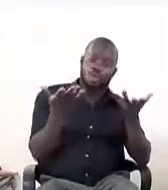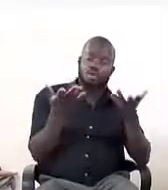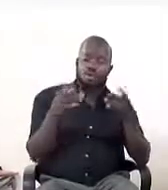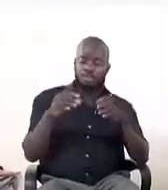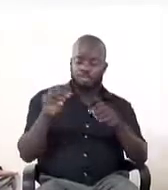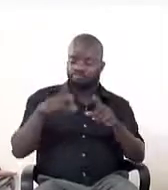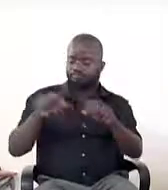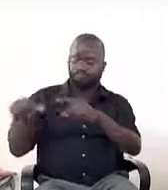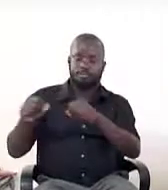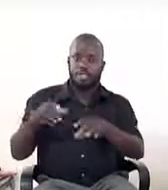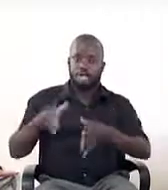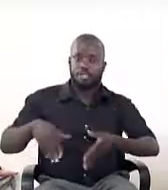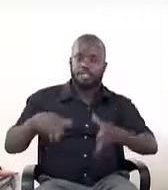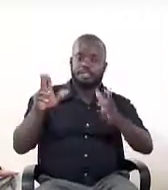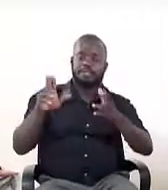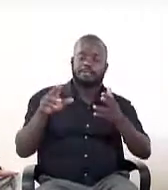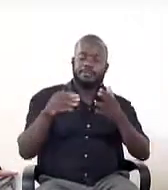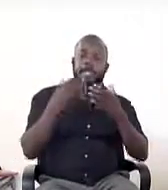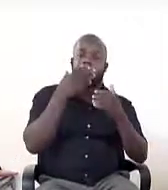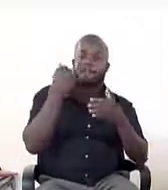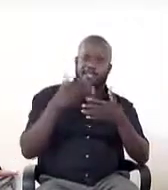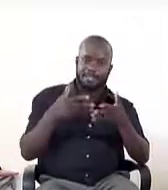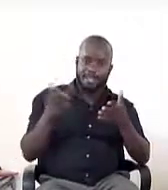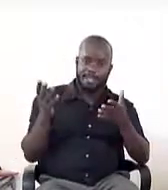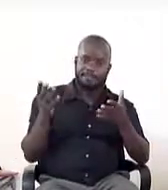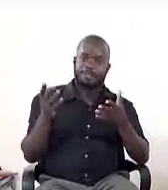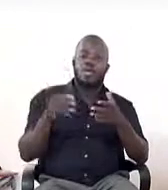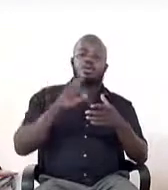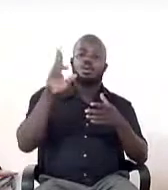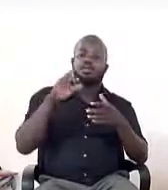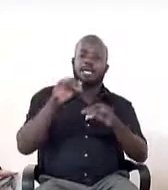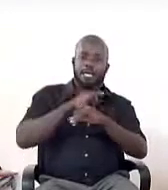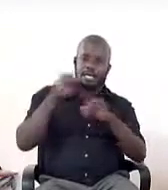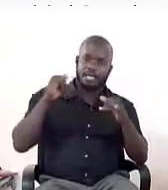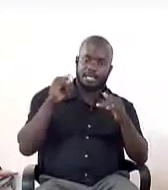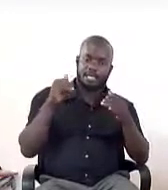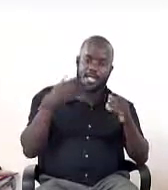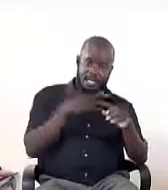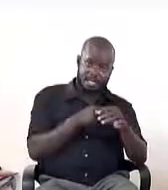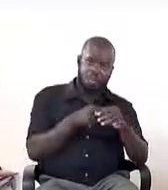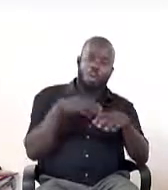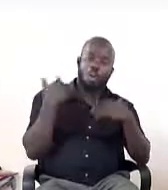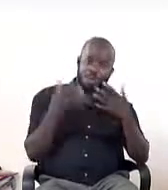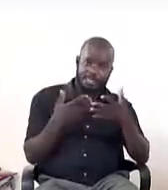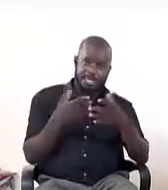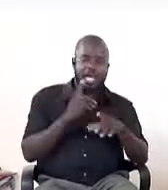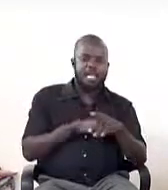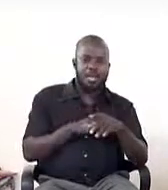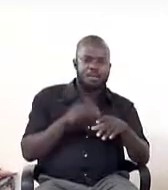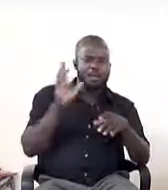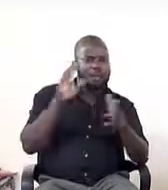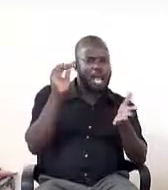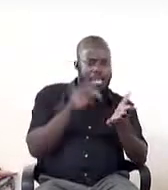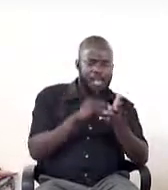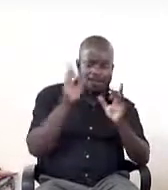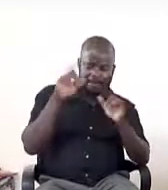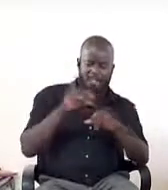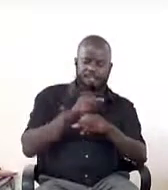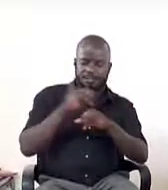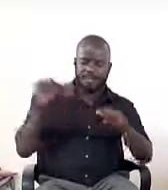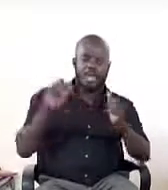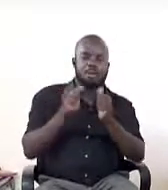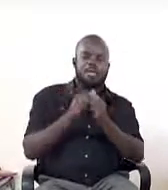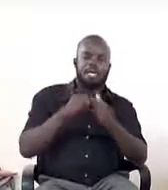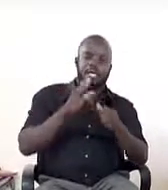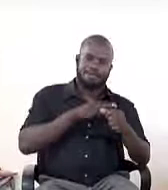either shared or just kind of found on the street. The best thing is to use a clean needle every time. If you reuse needles,